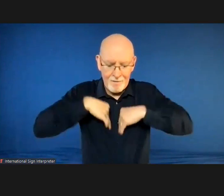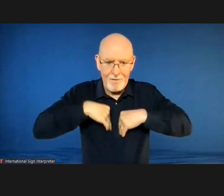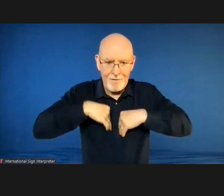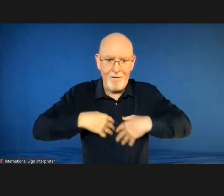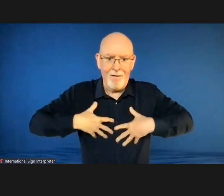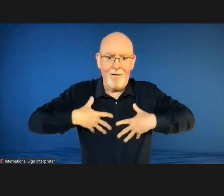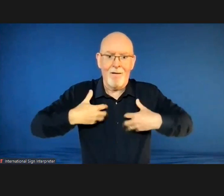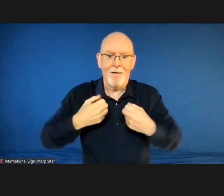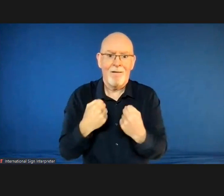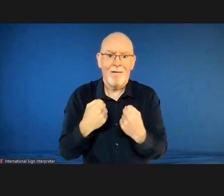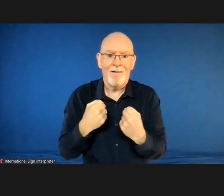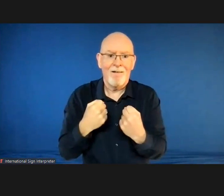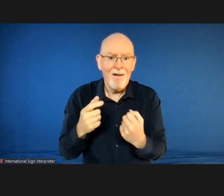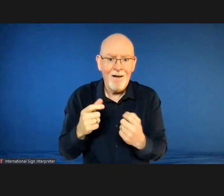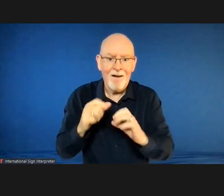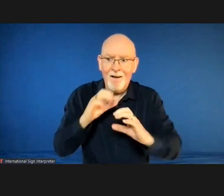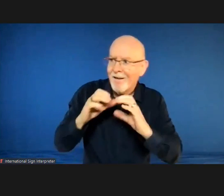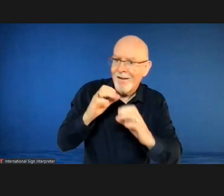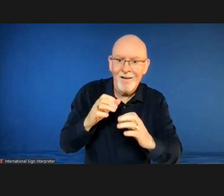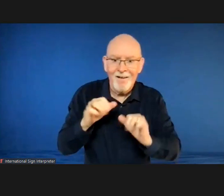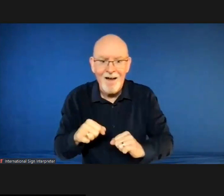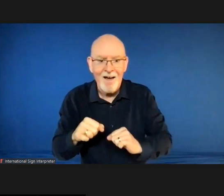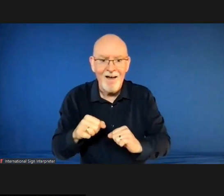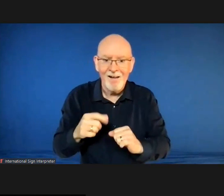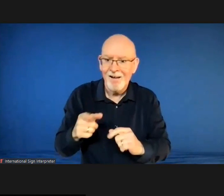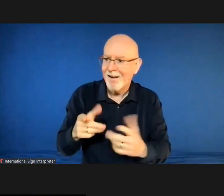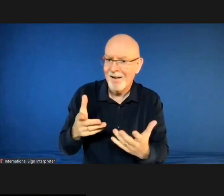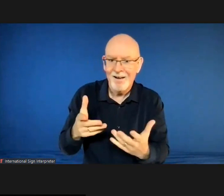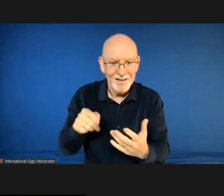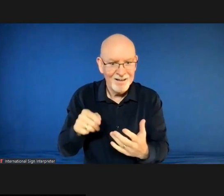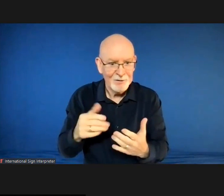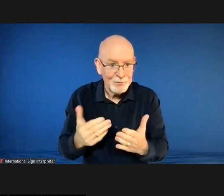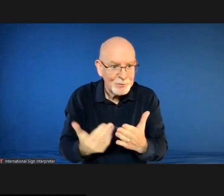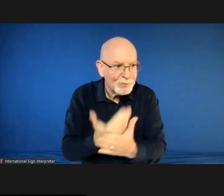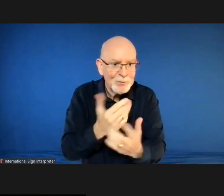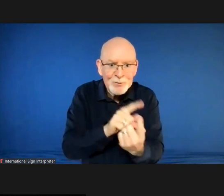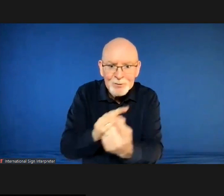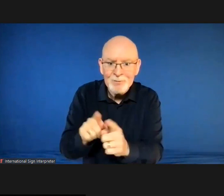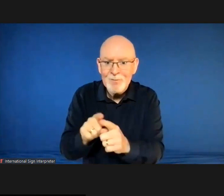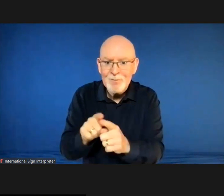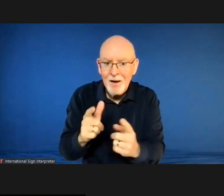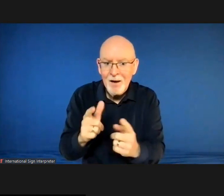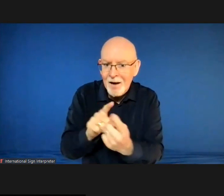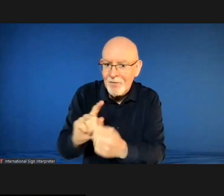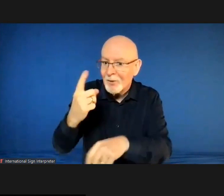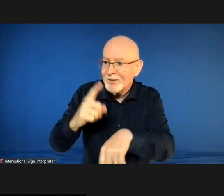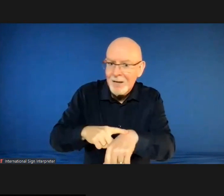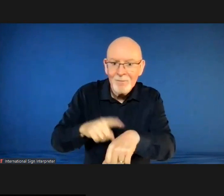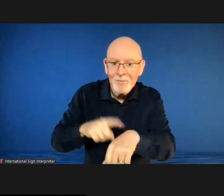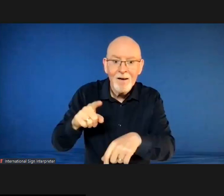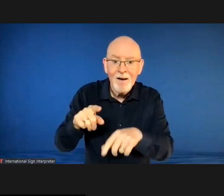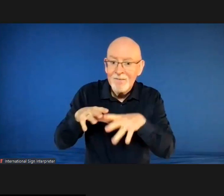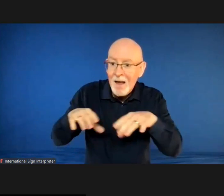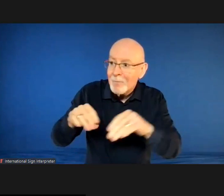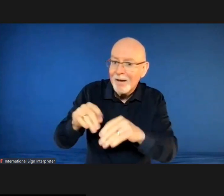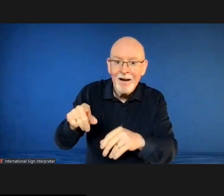new and they're meeting for the first time. The parents had also good feedback that the children would come back